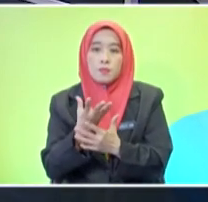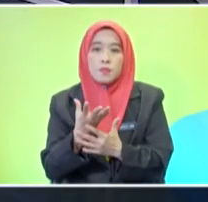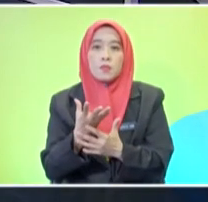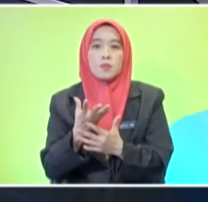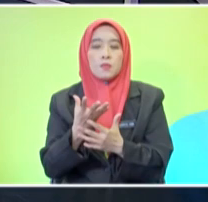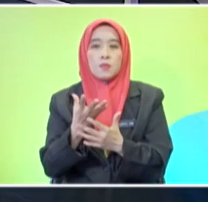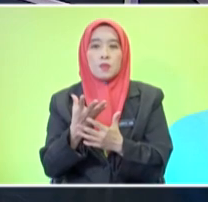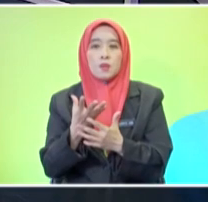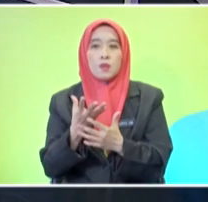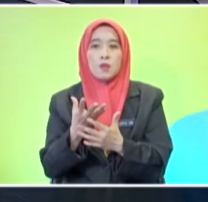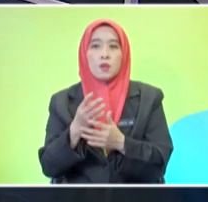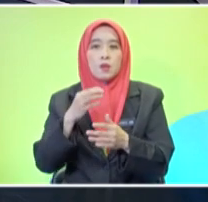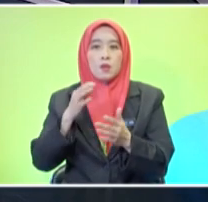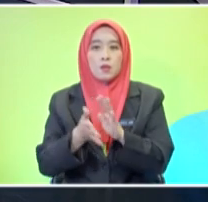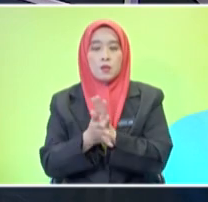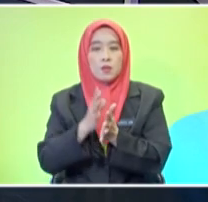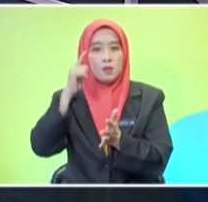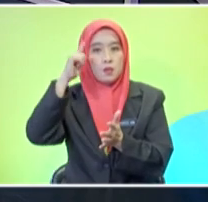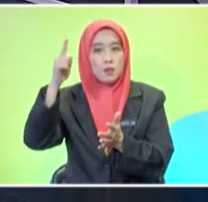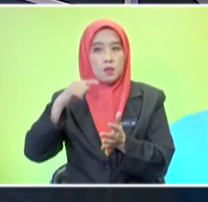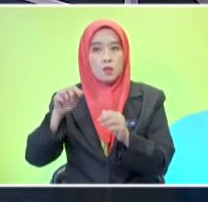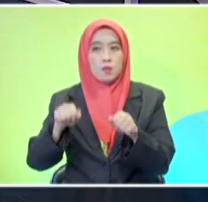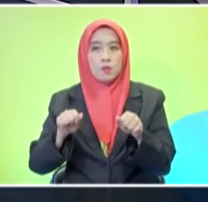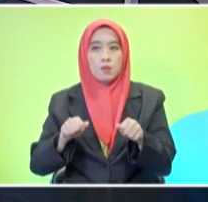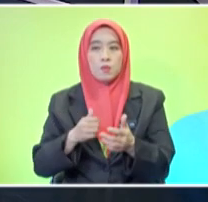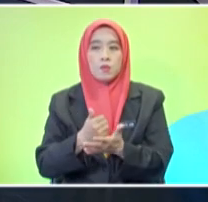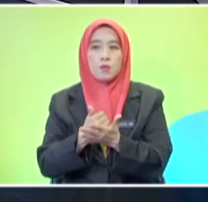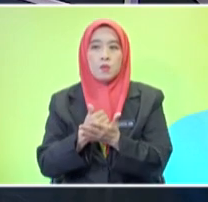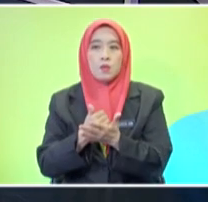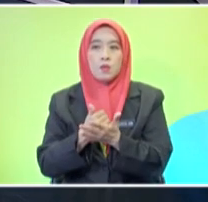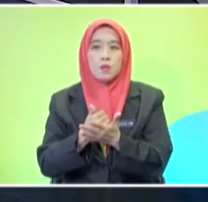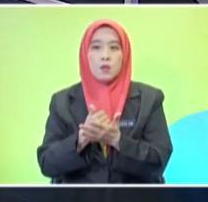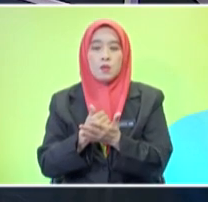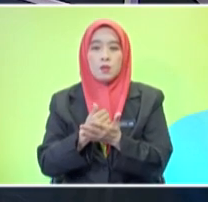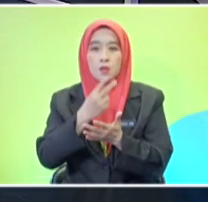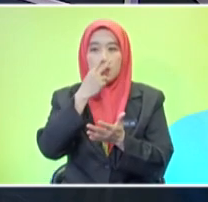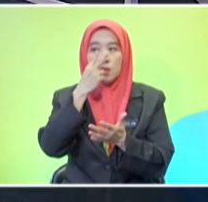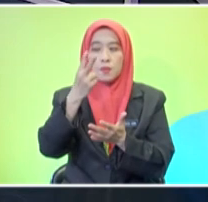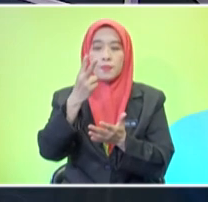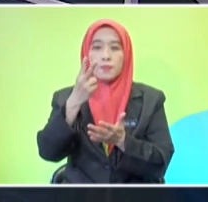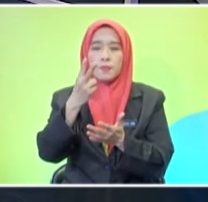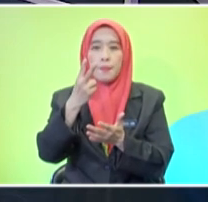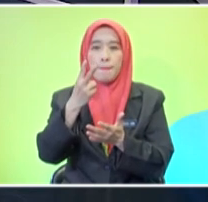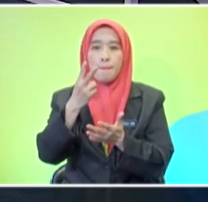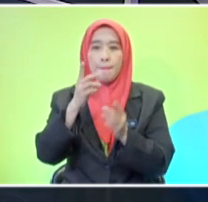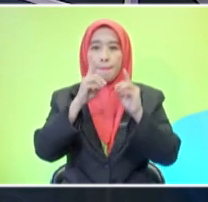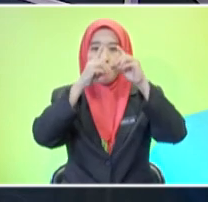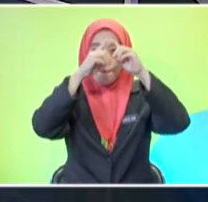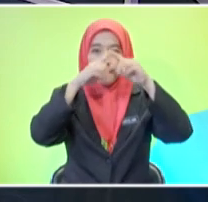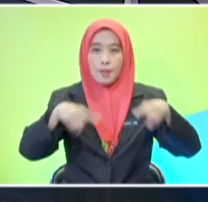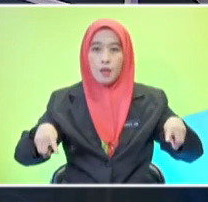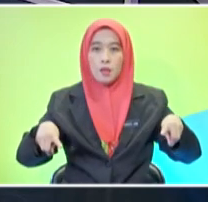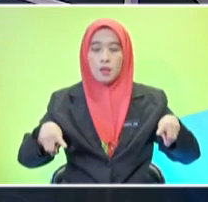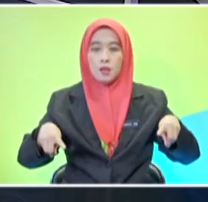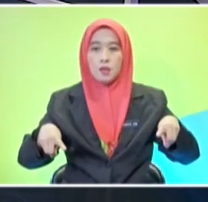help him water his plants as well. Okay, Mr. Q. So now let us look at the data. So I've also